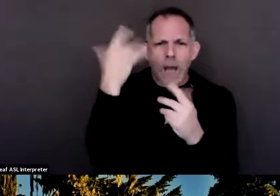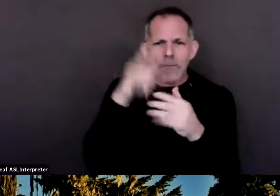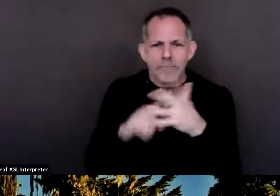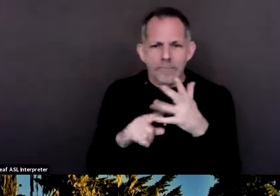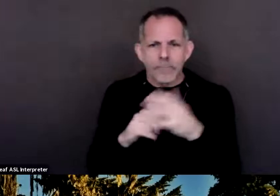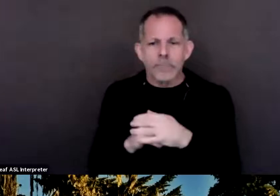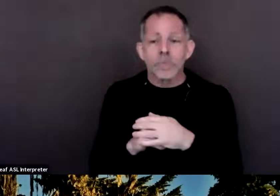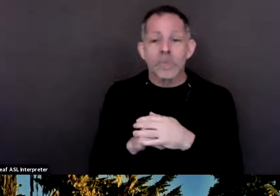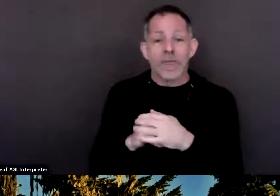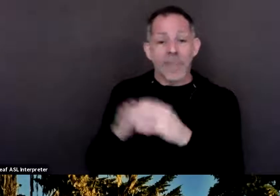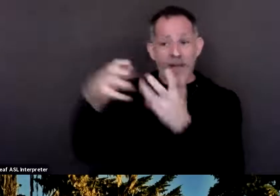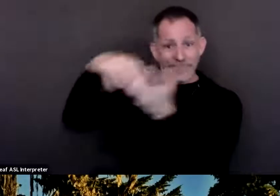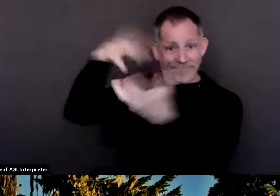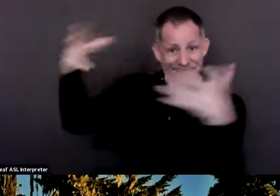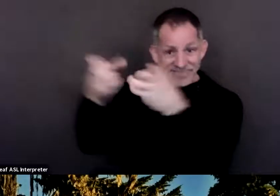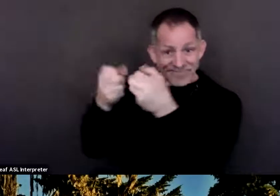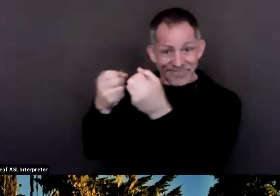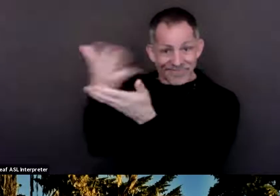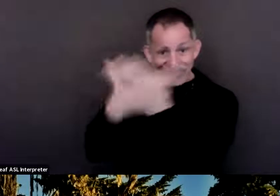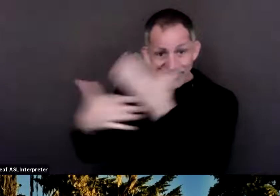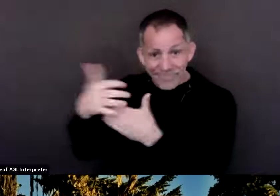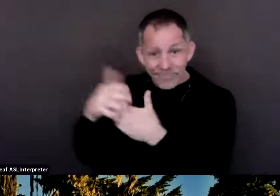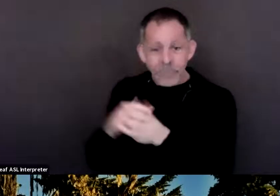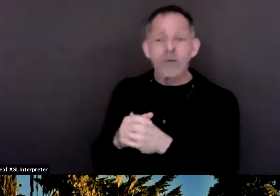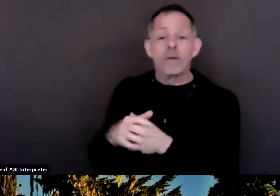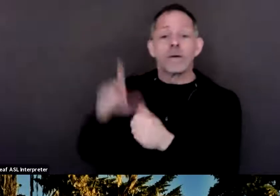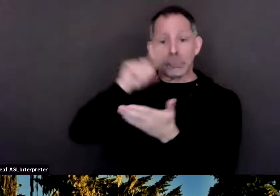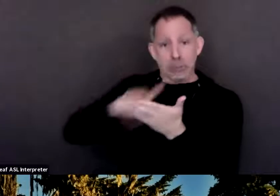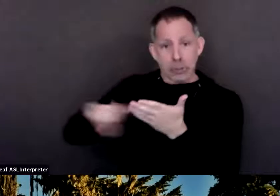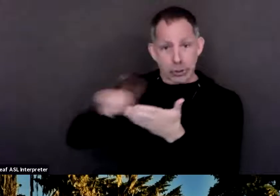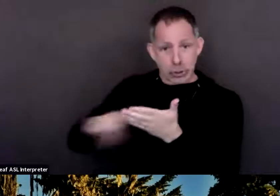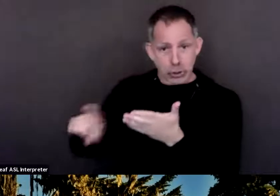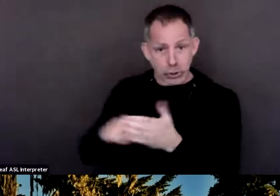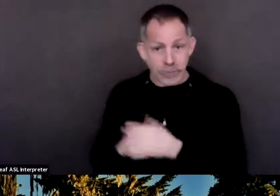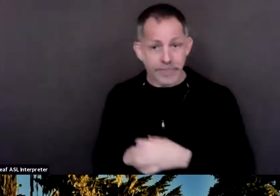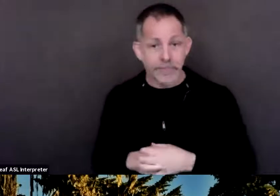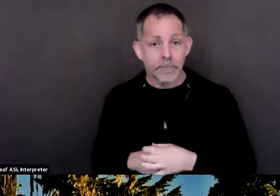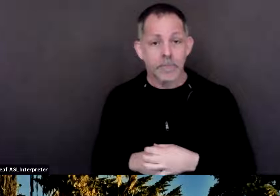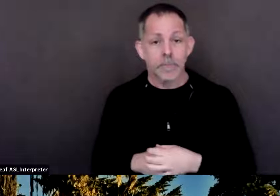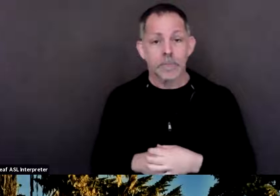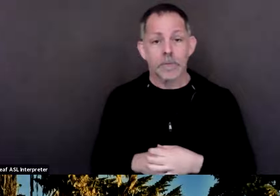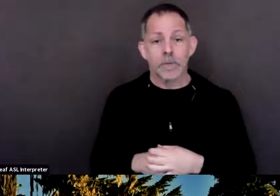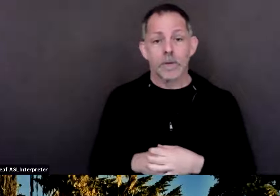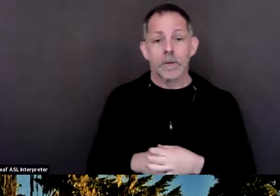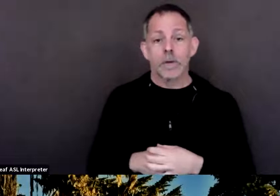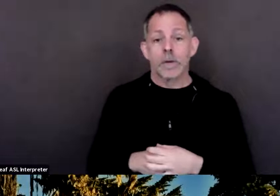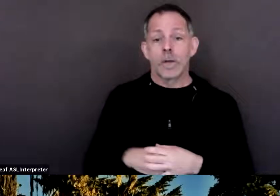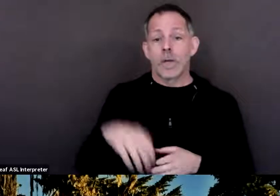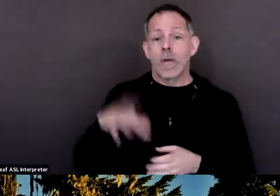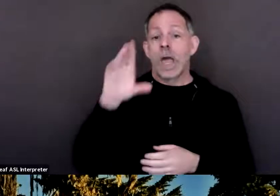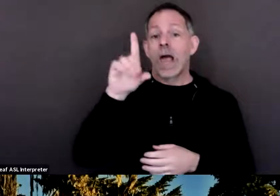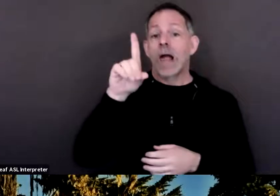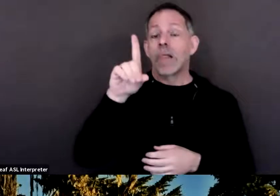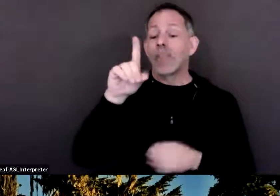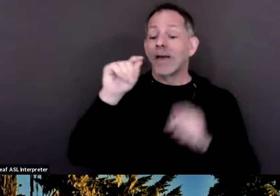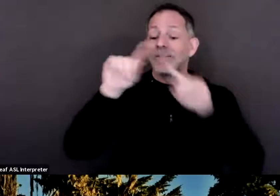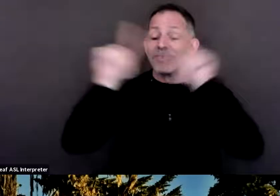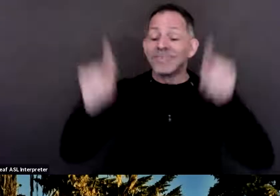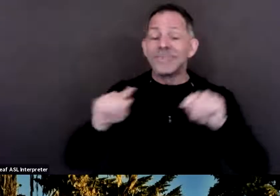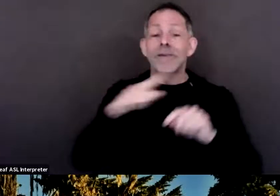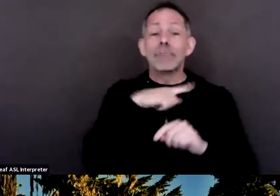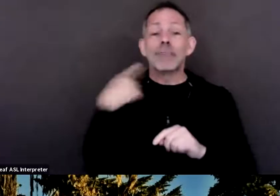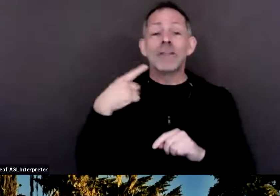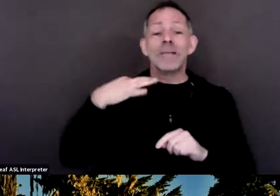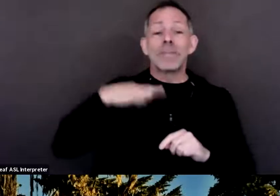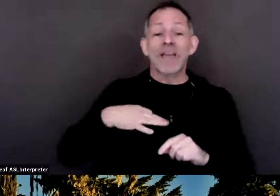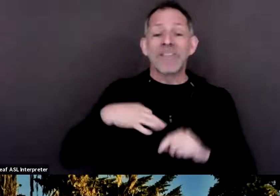go get that information. And I think also to draft a risk-benefit analysis for the committee to then consider at a later